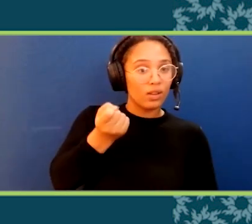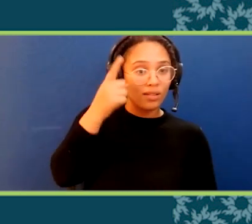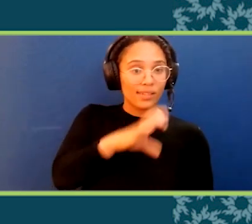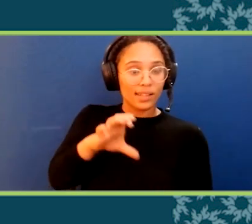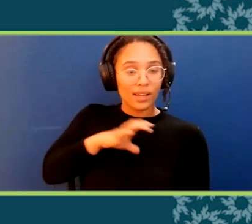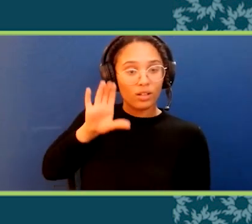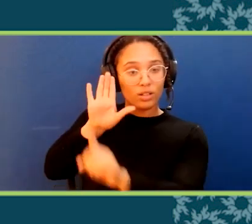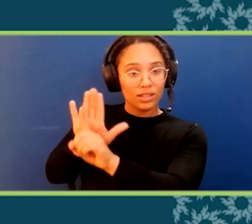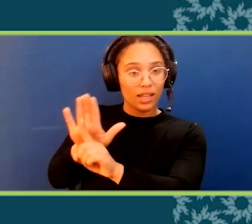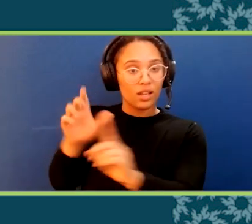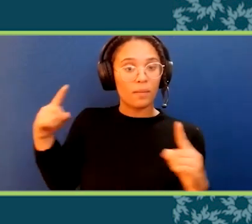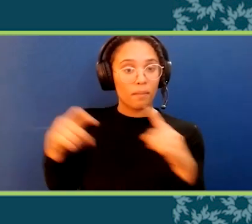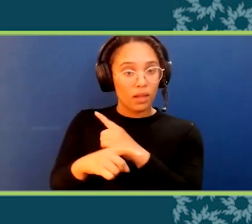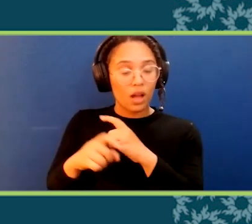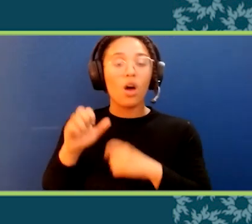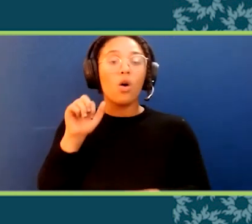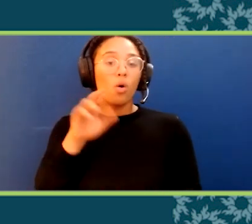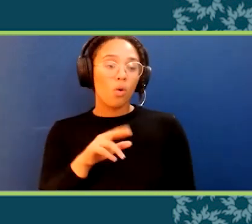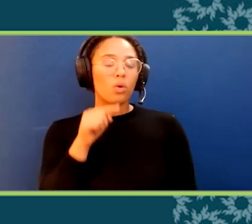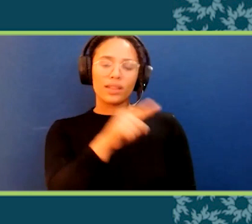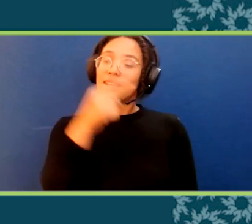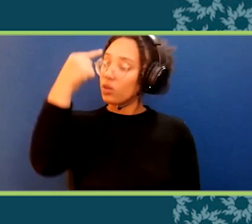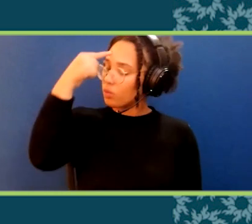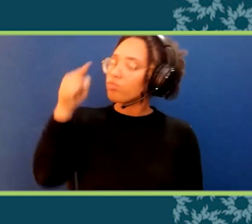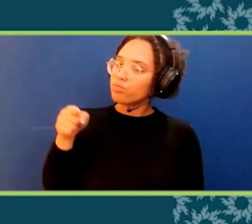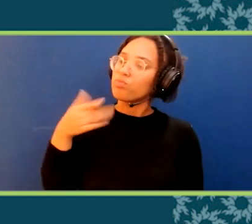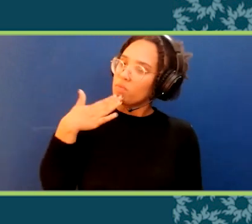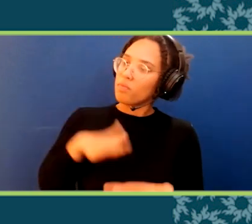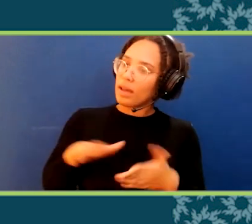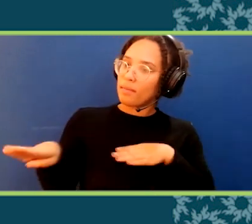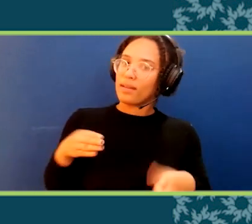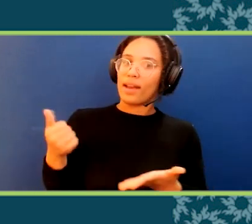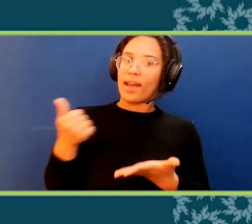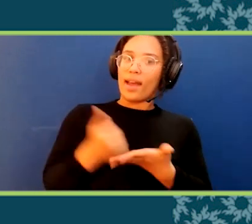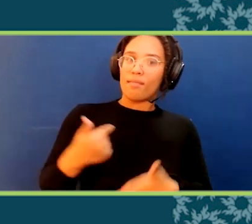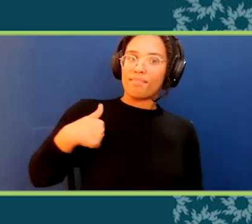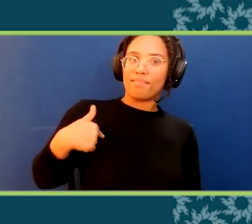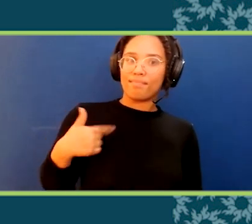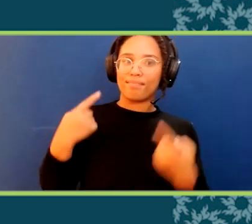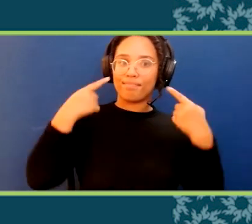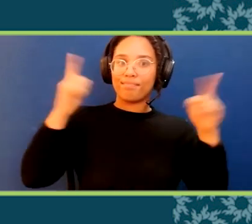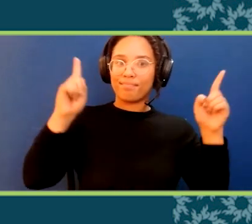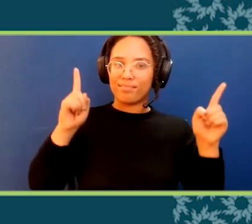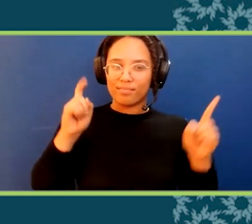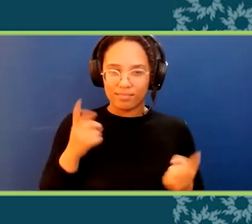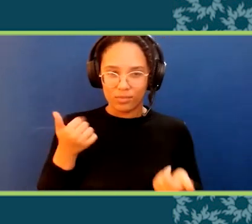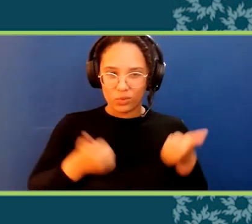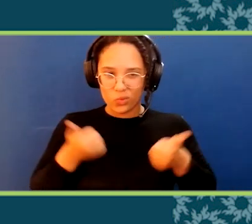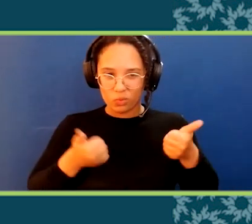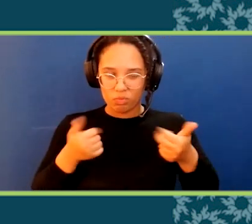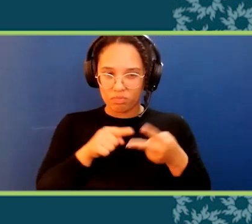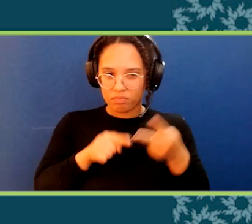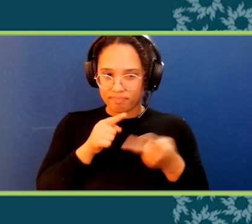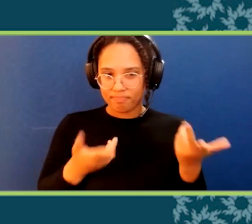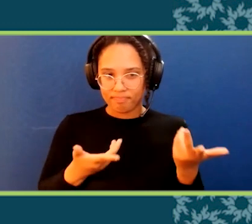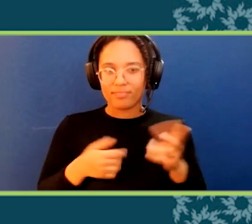idea that bad behavior gets you what you want in this world? And so I think media is not going to go away, but I think like